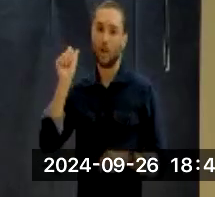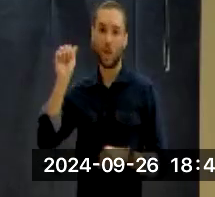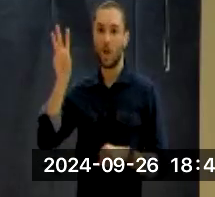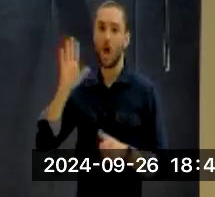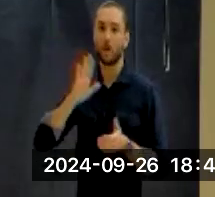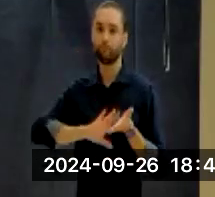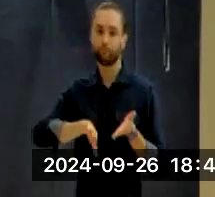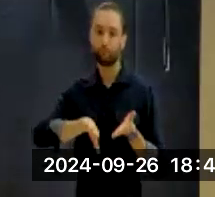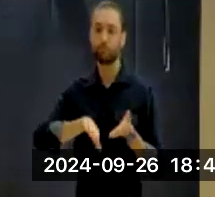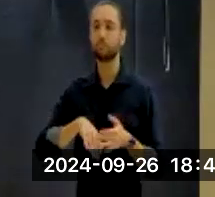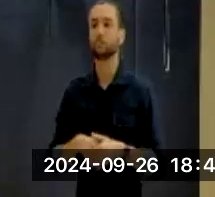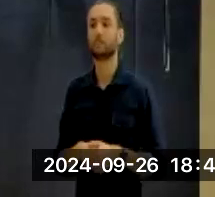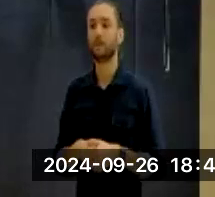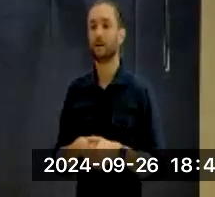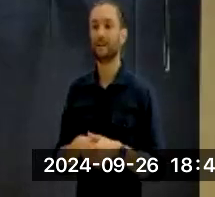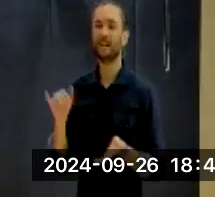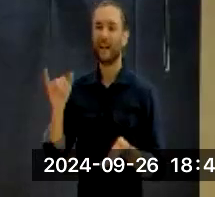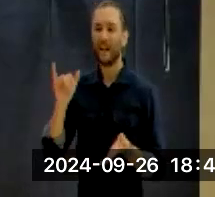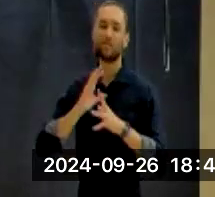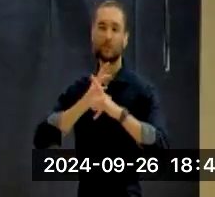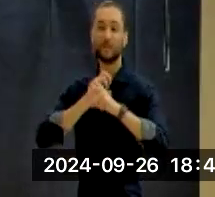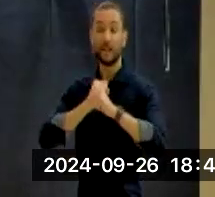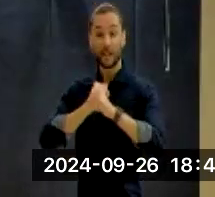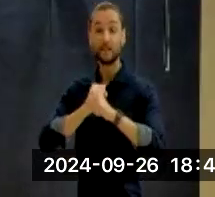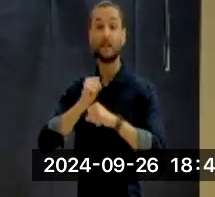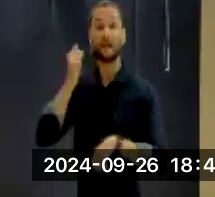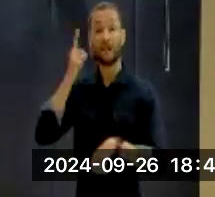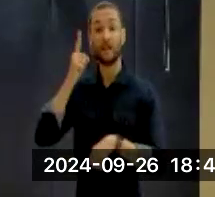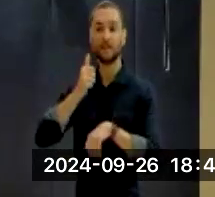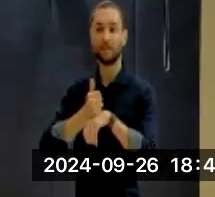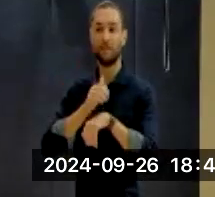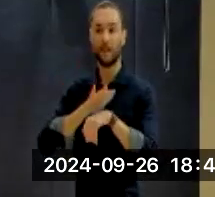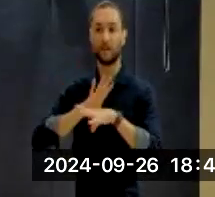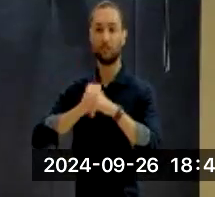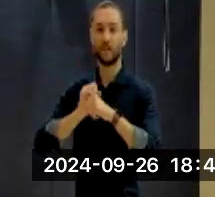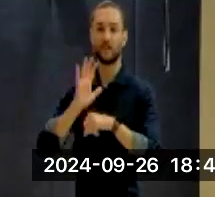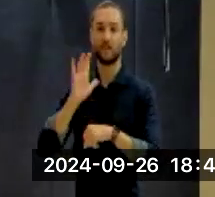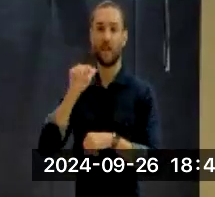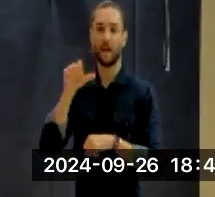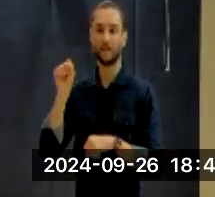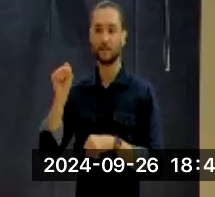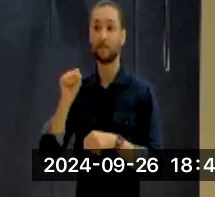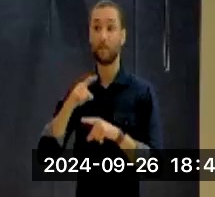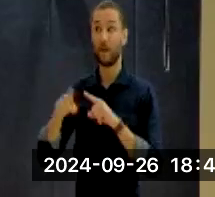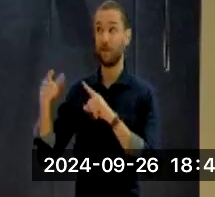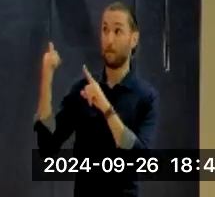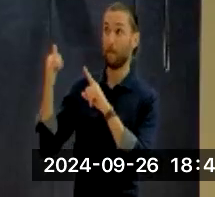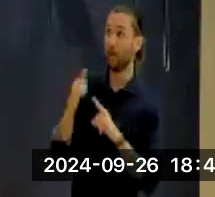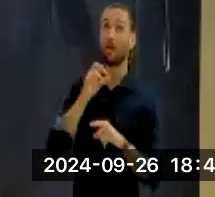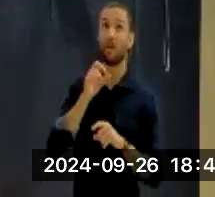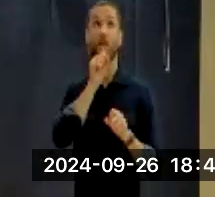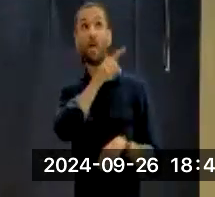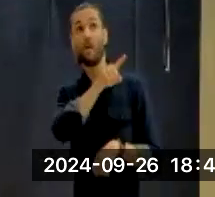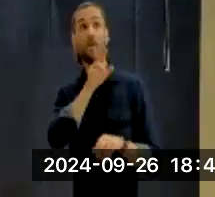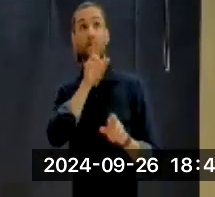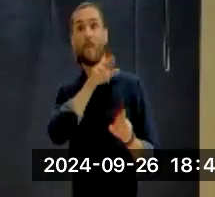is, like you're only protected if it's only based on the protected class, but like reporting bullying, but deep down like, oh, they're